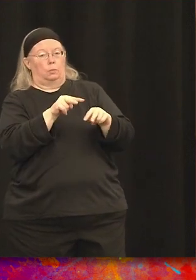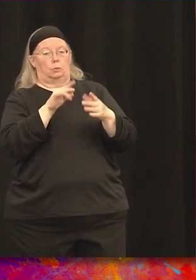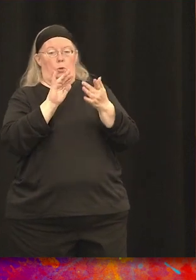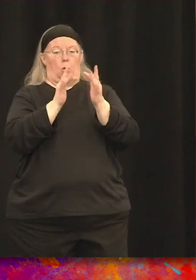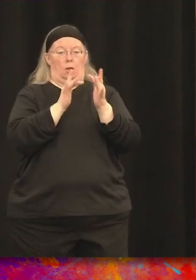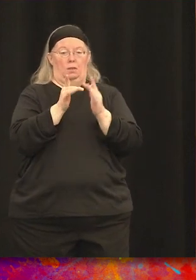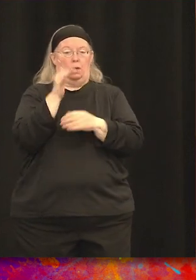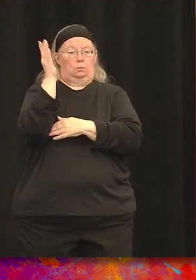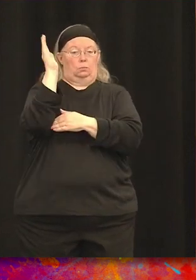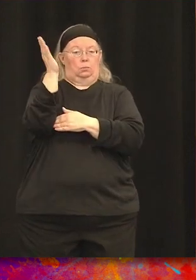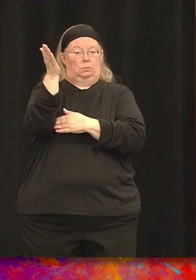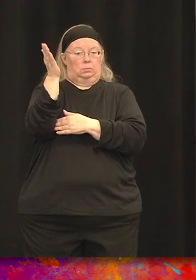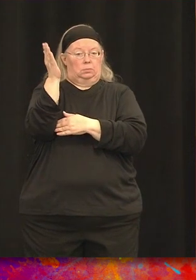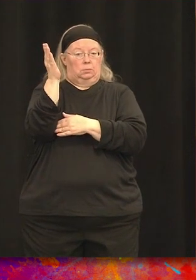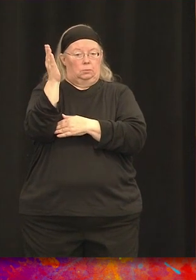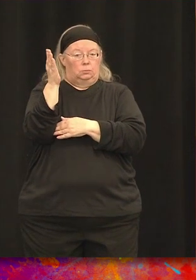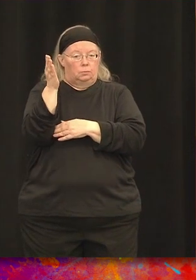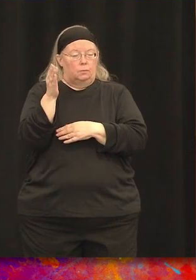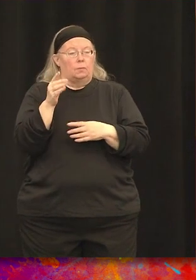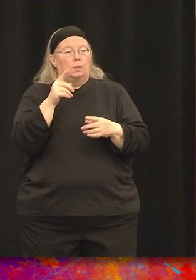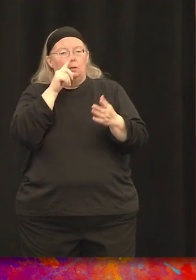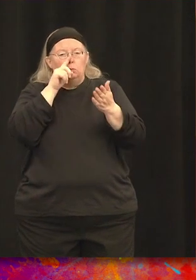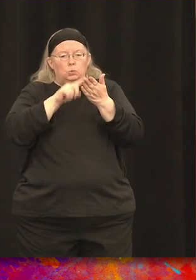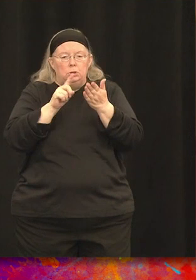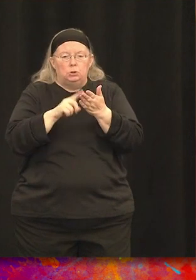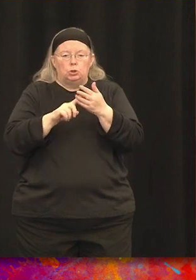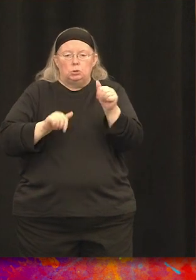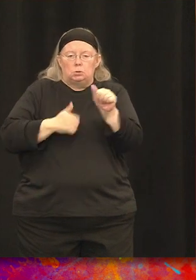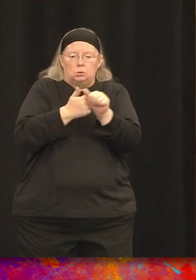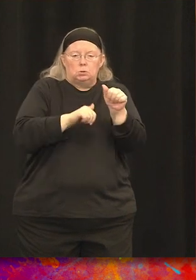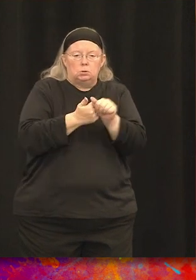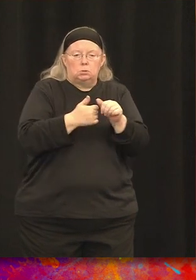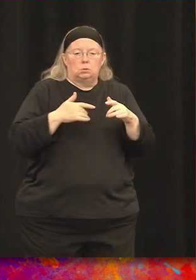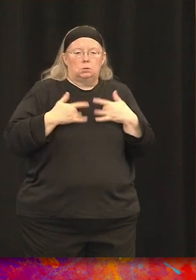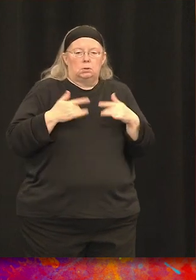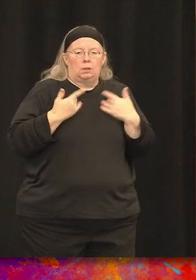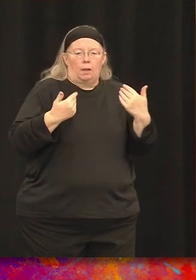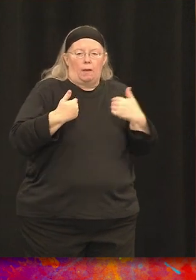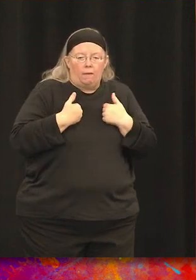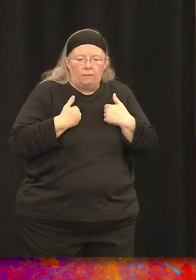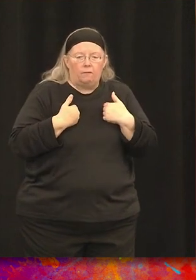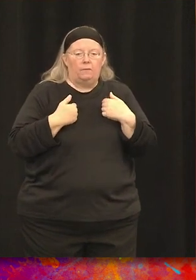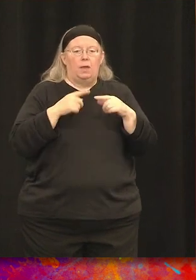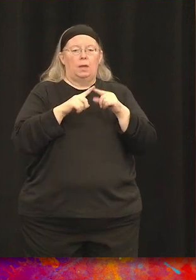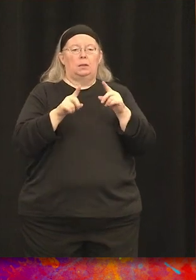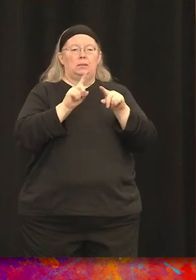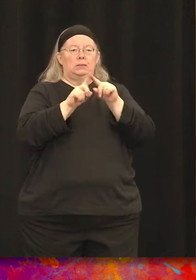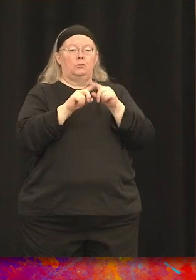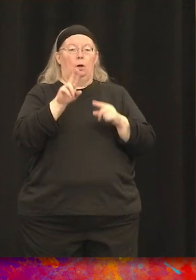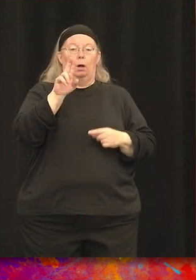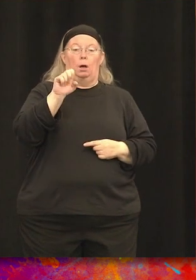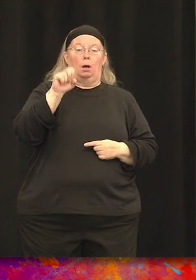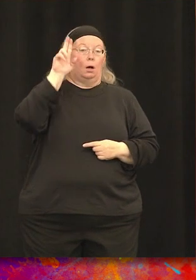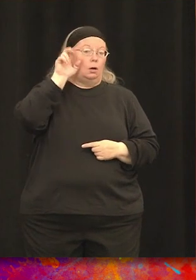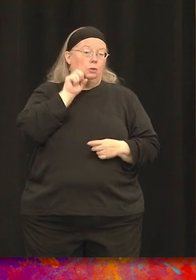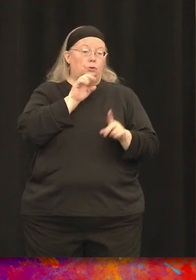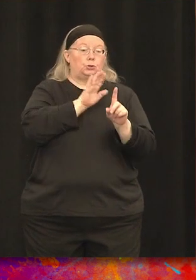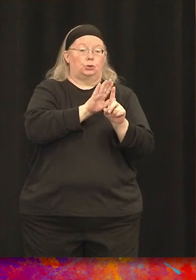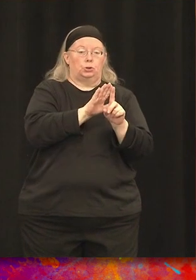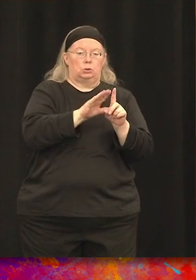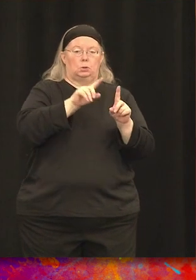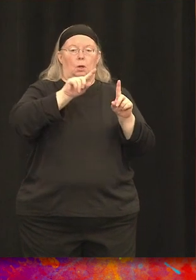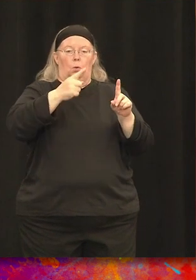updates on multiple subtypes and more. Some of you may know Julia's daughter, Bella